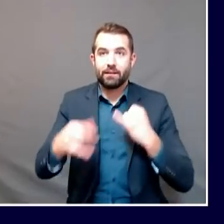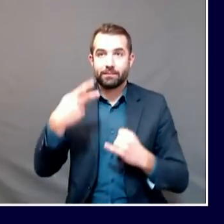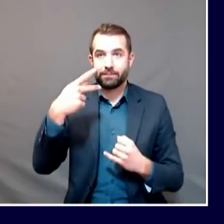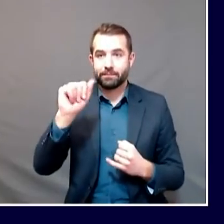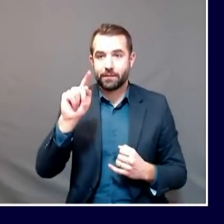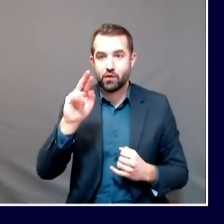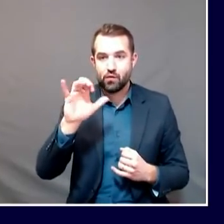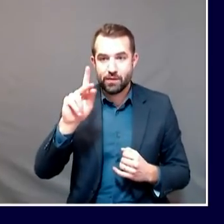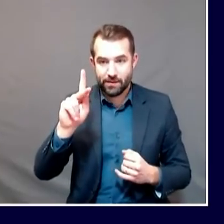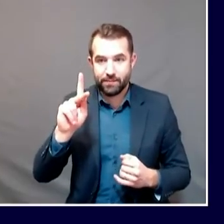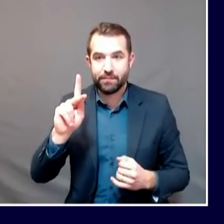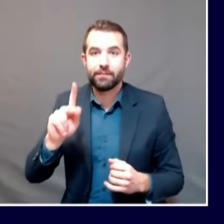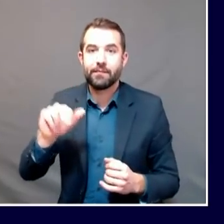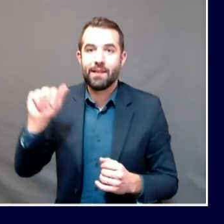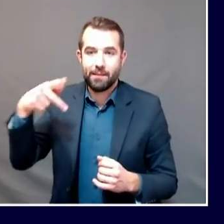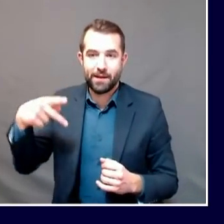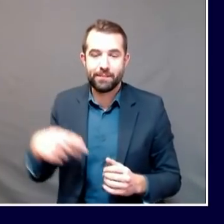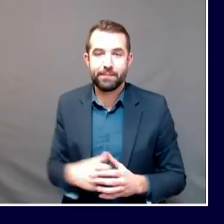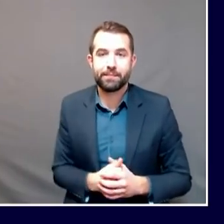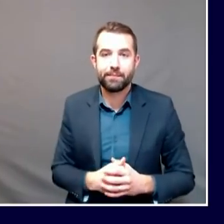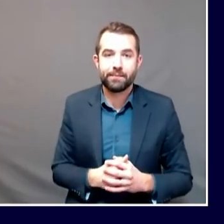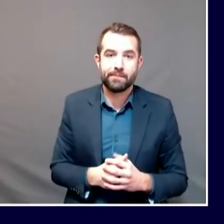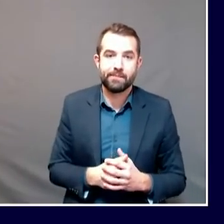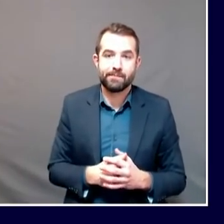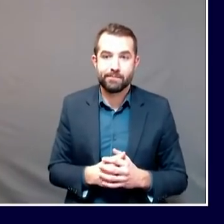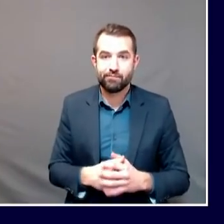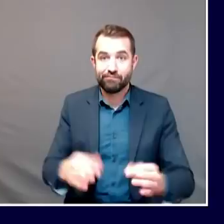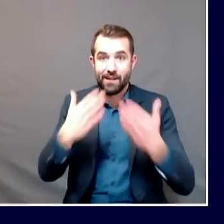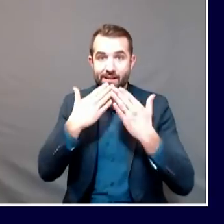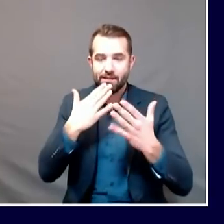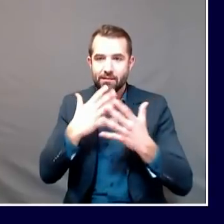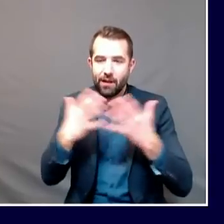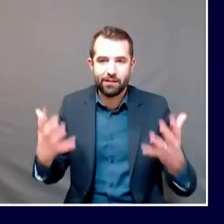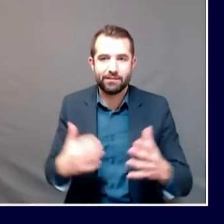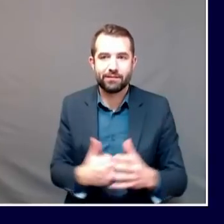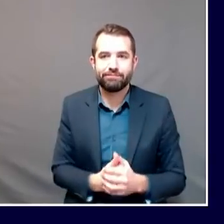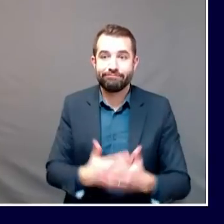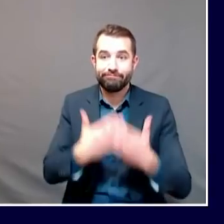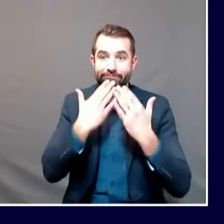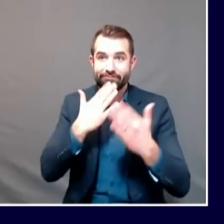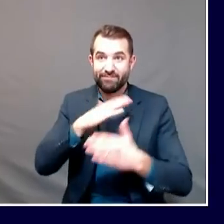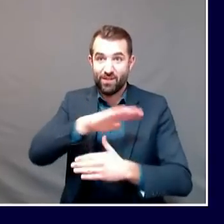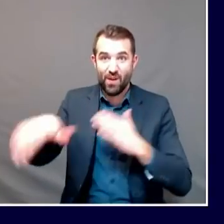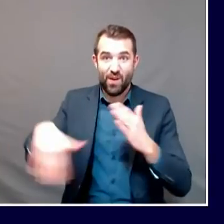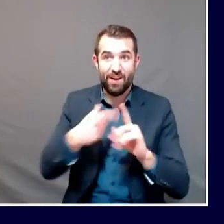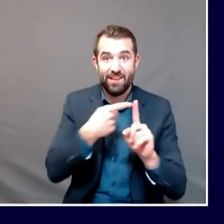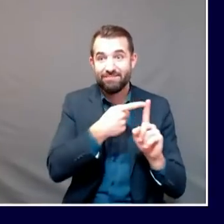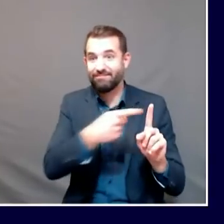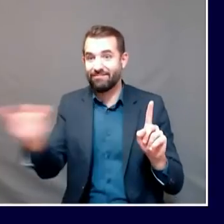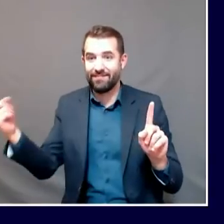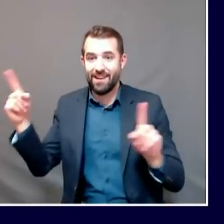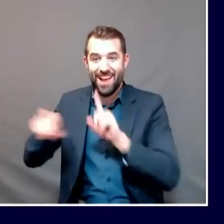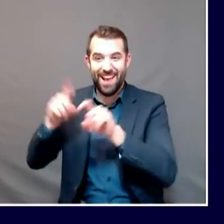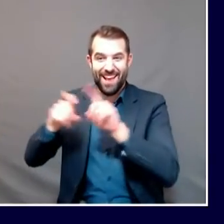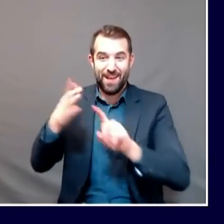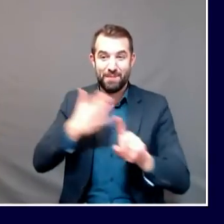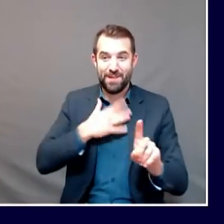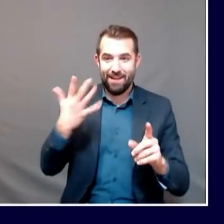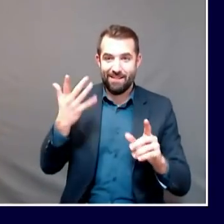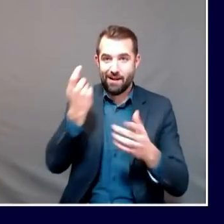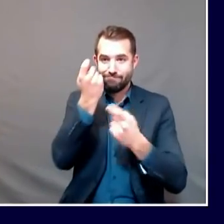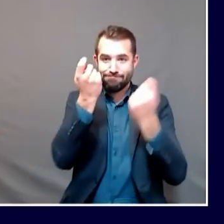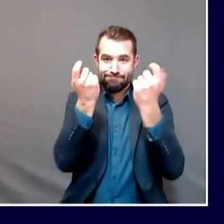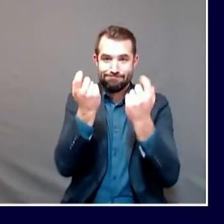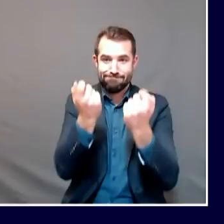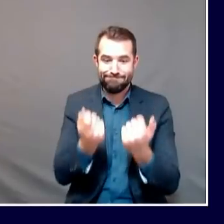Thank you very much. And thank you for everyone who asked my questions for me. But here are questions